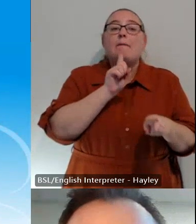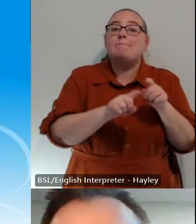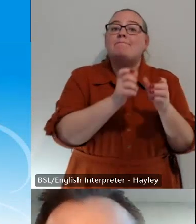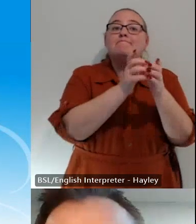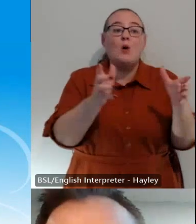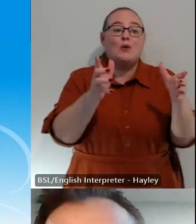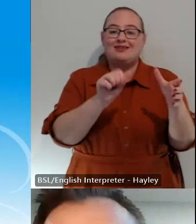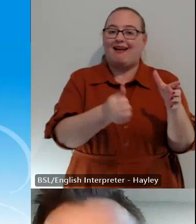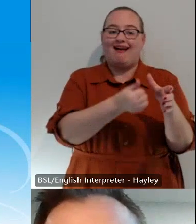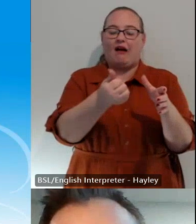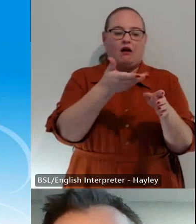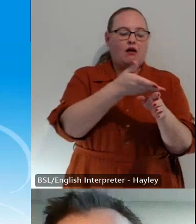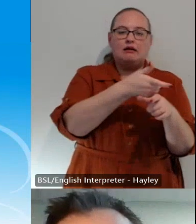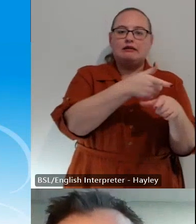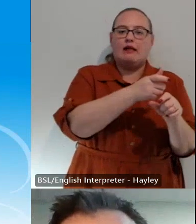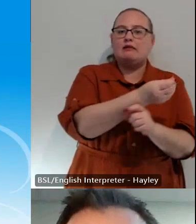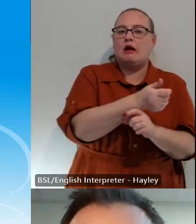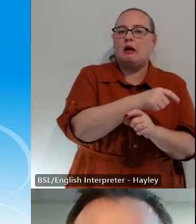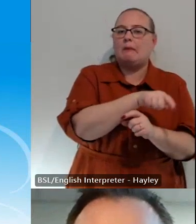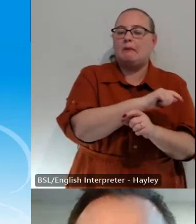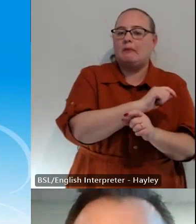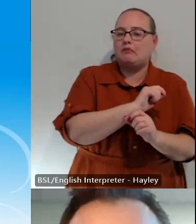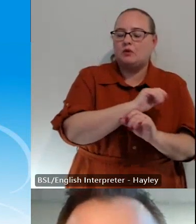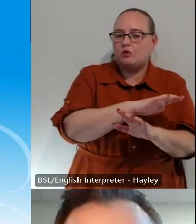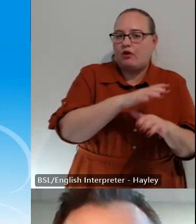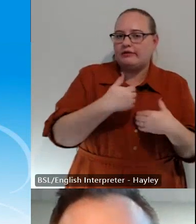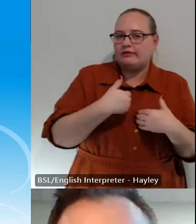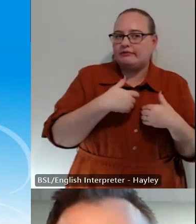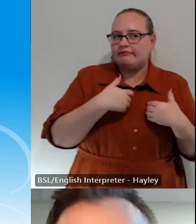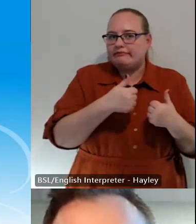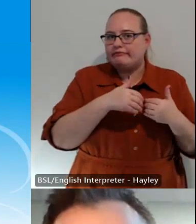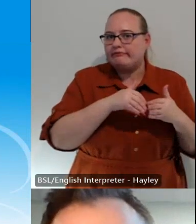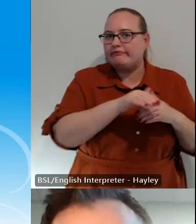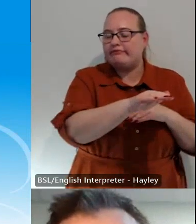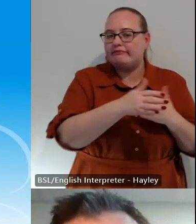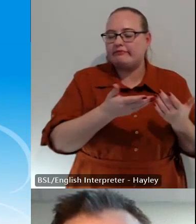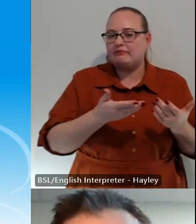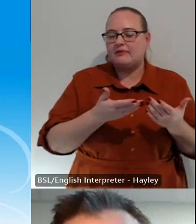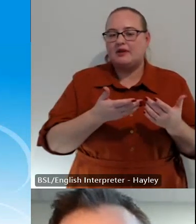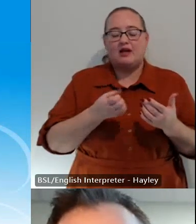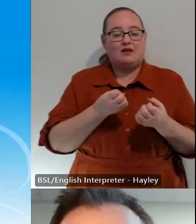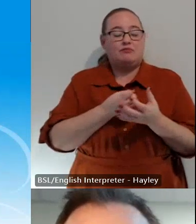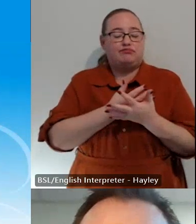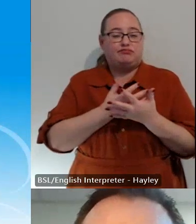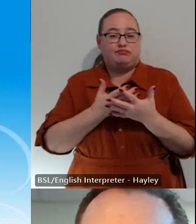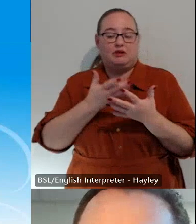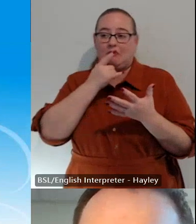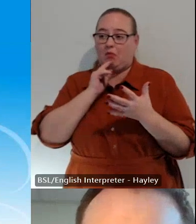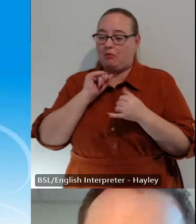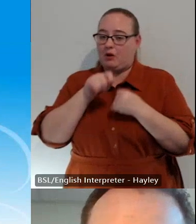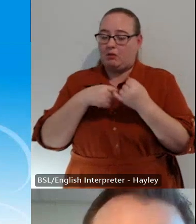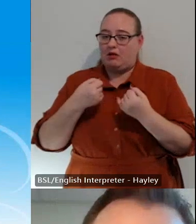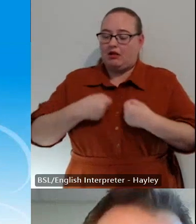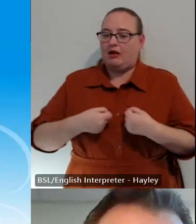before, because if you have millions of children being infected, it translates to thousands and thousands and tens of thousands of people developing problems, and indeed